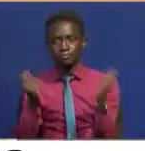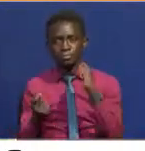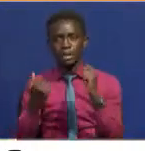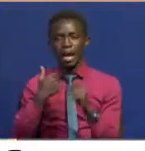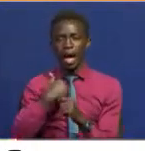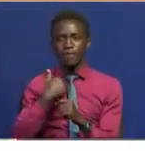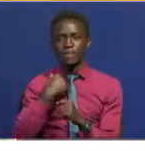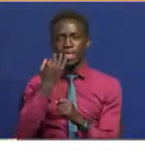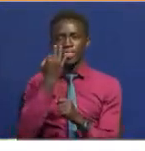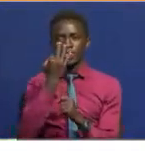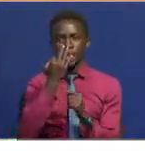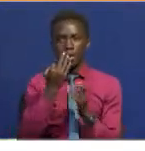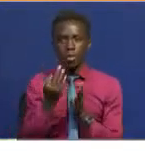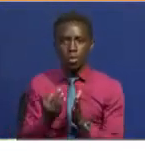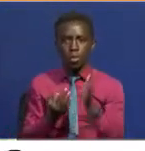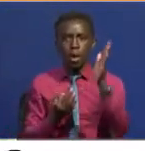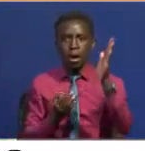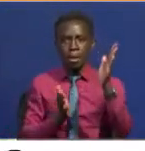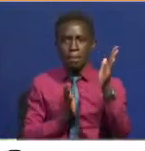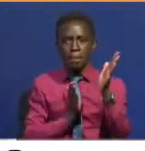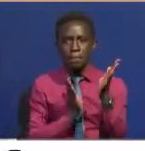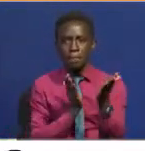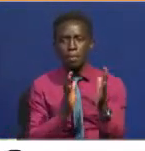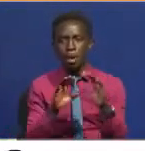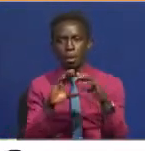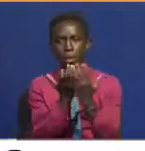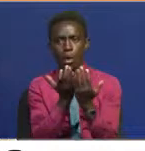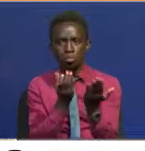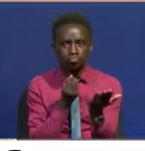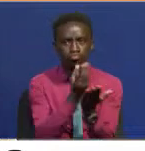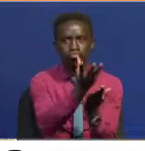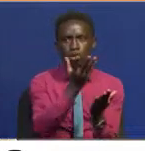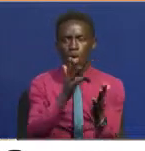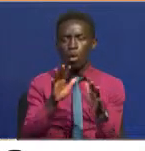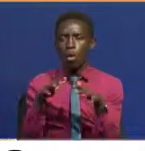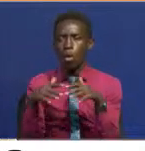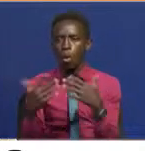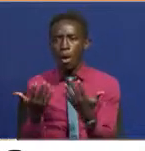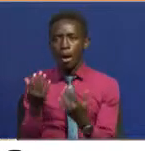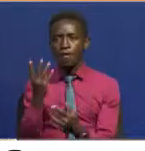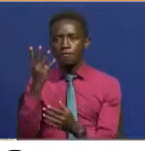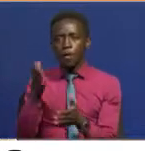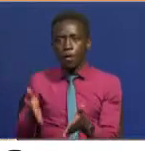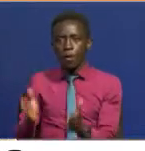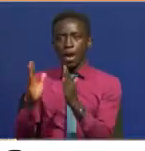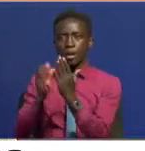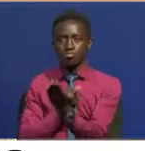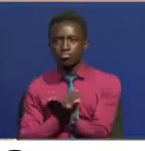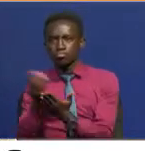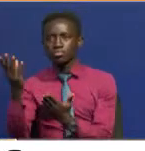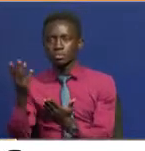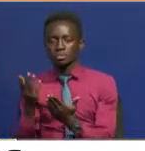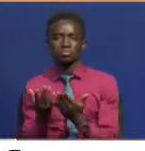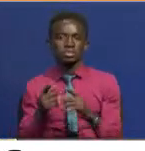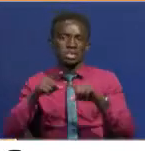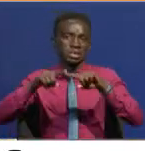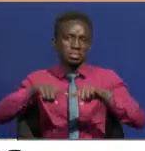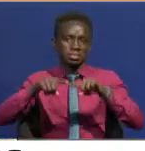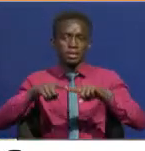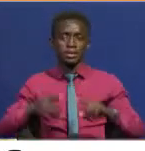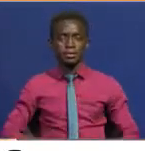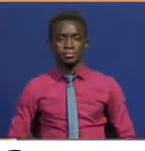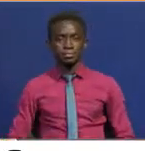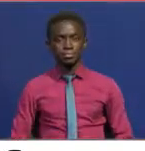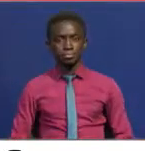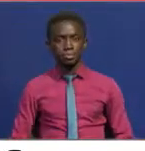and a 4-way pass. So it depends with how you alternate. Yes. And here's the beauty of it. Each of the frames,